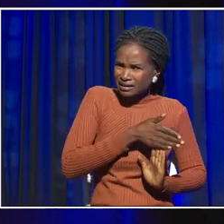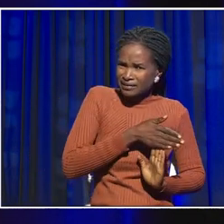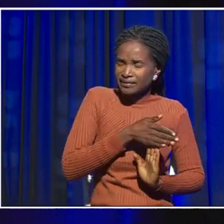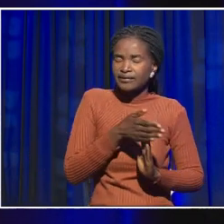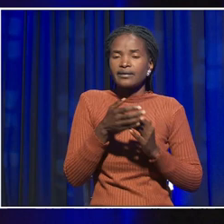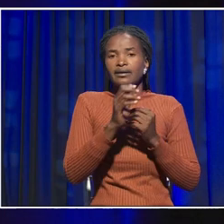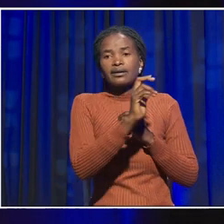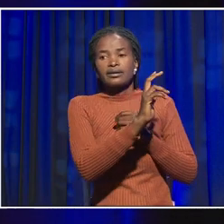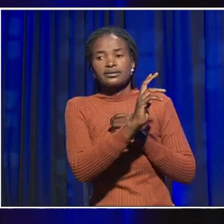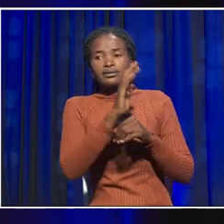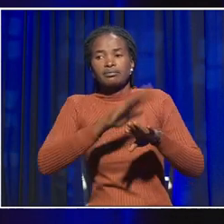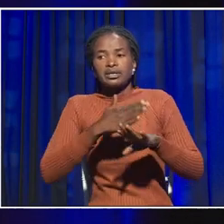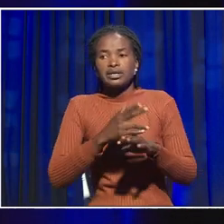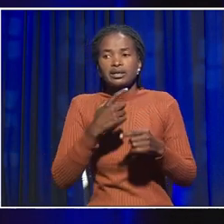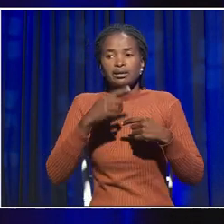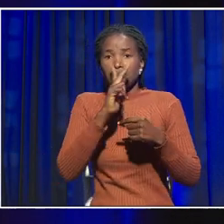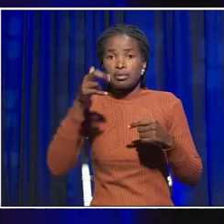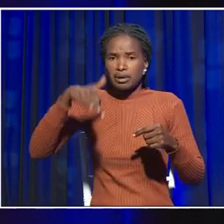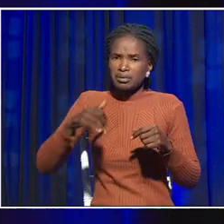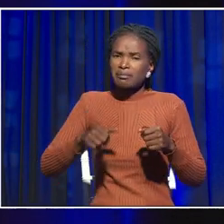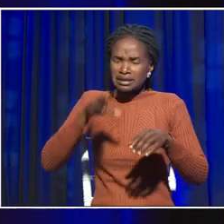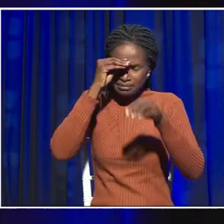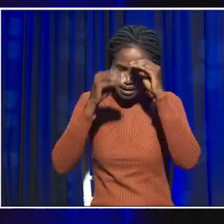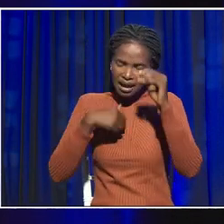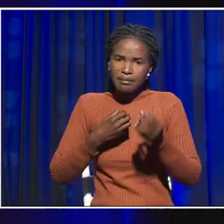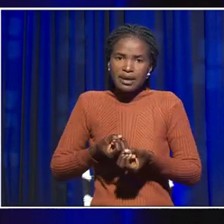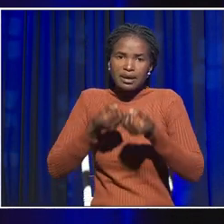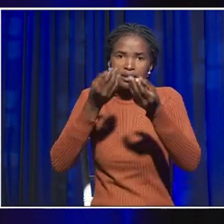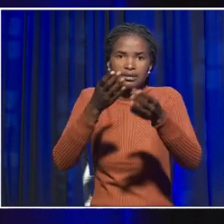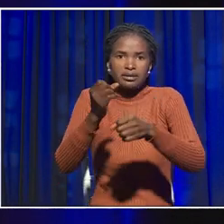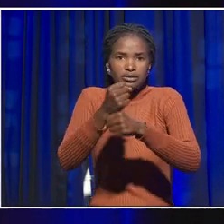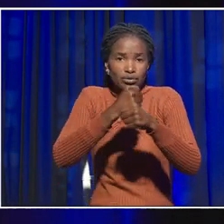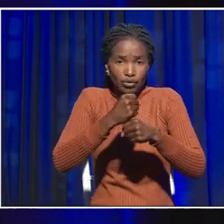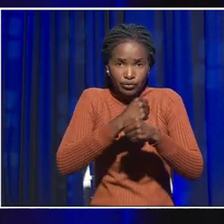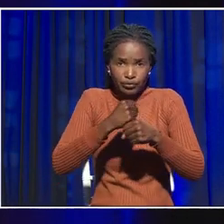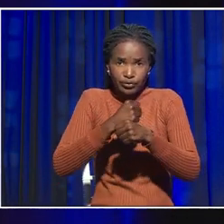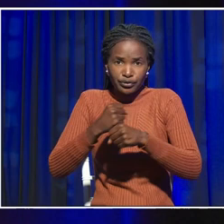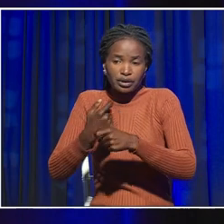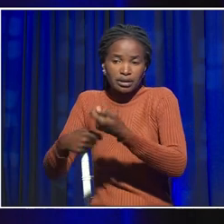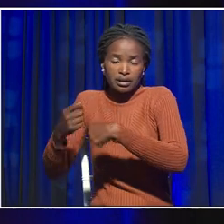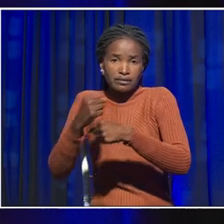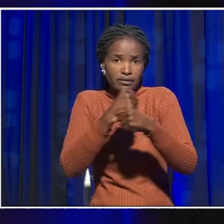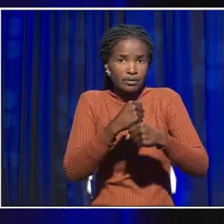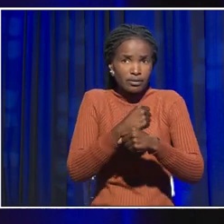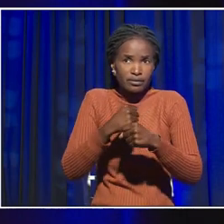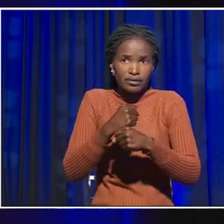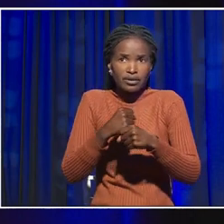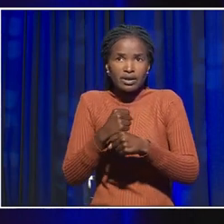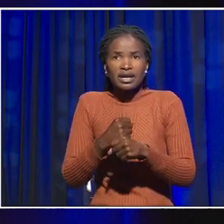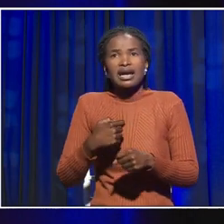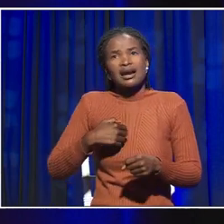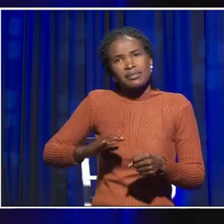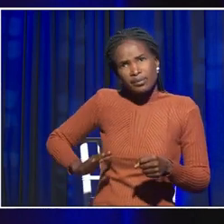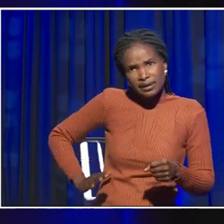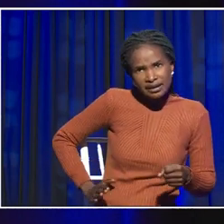as SMEs need to look into? I'm a coffee supplier and distribution, and it was something I was looking